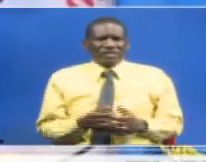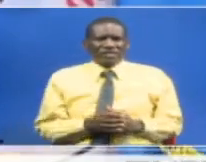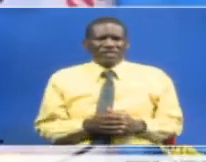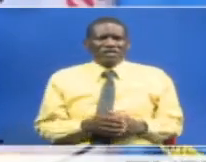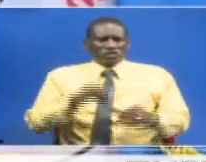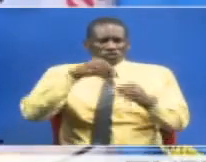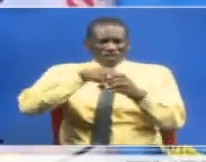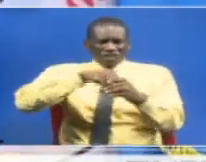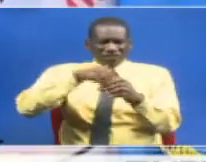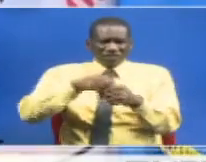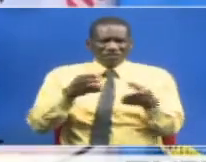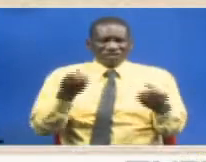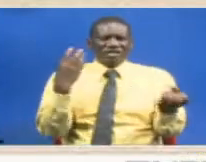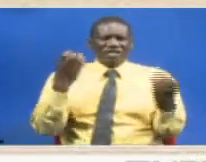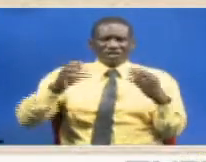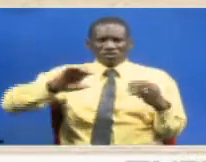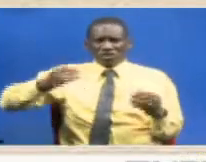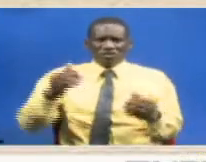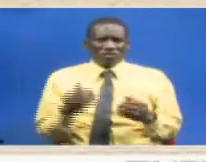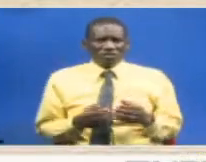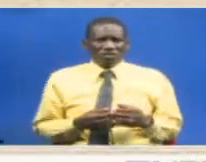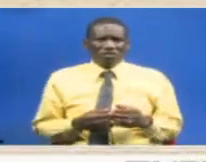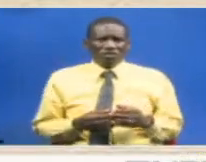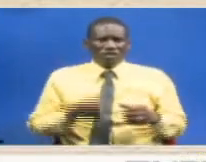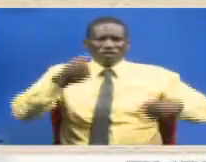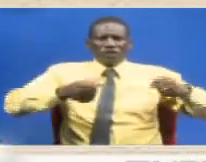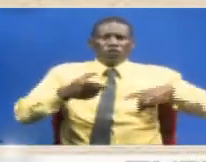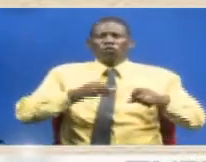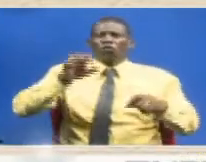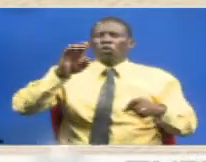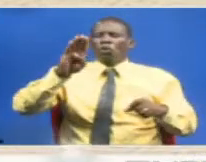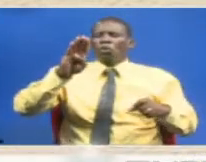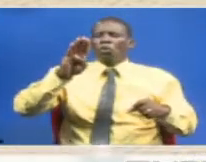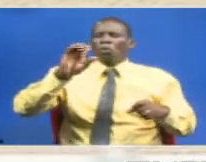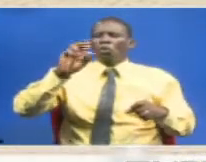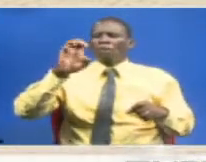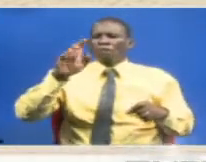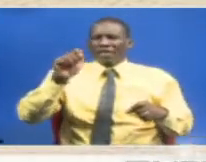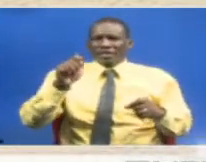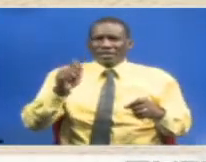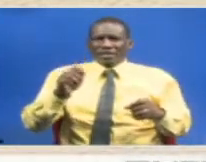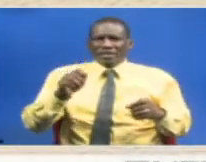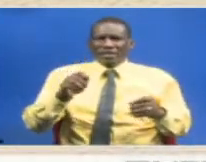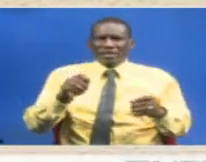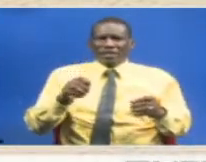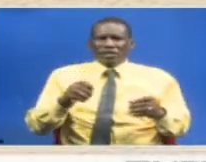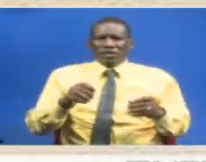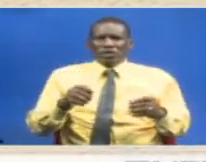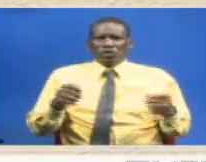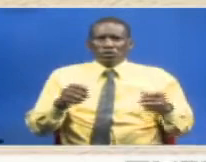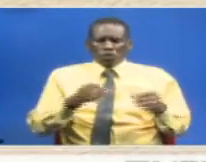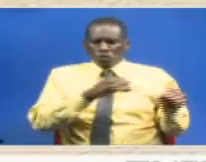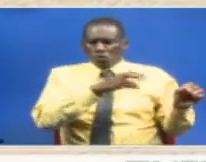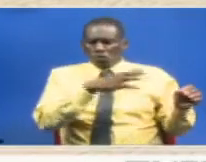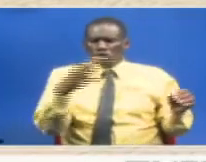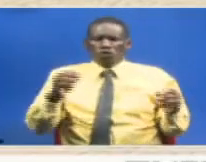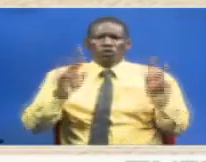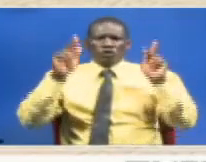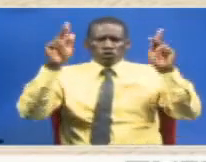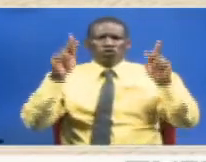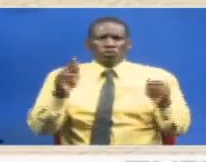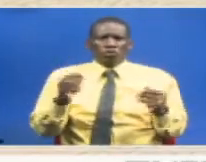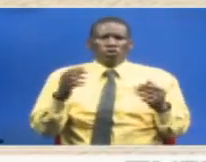within Kericho town. Vehicles from Bomet, Litein, general direction heading to Kisumu will